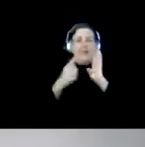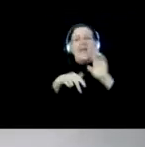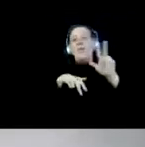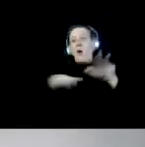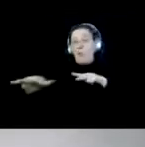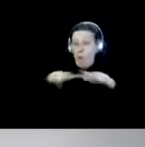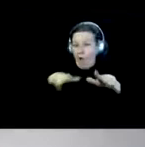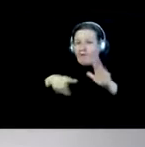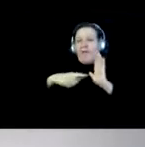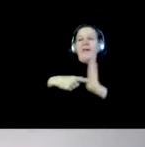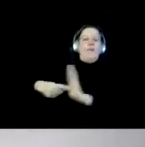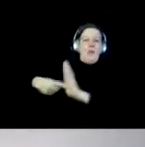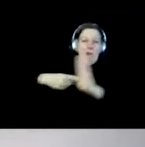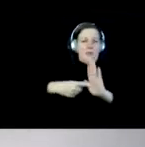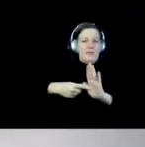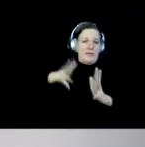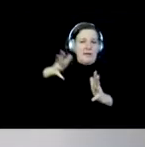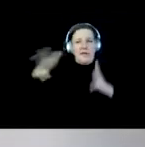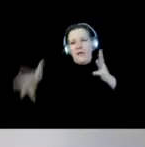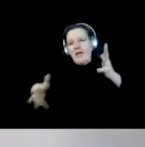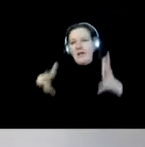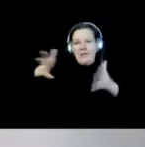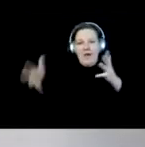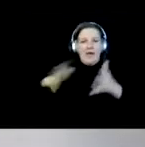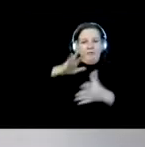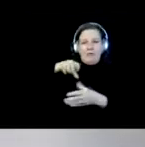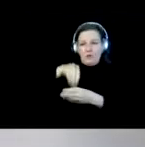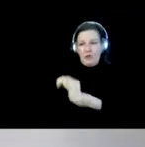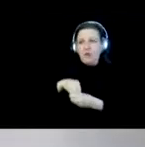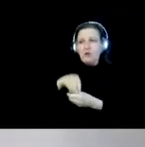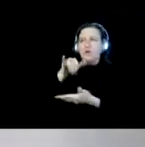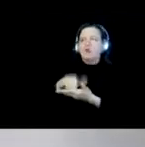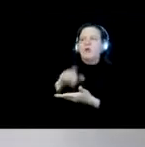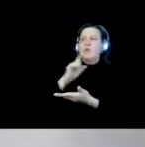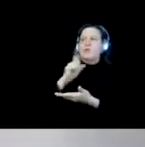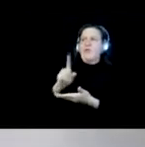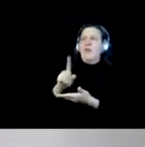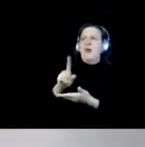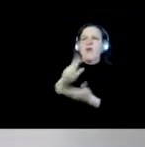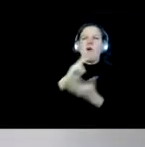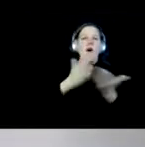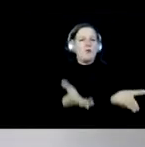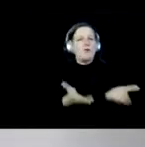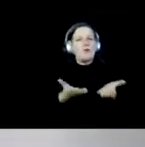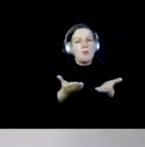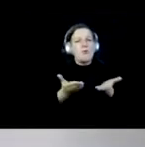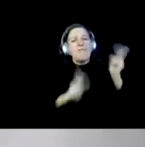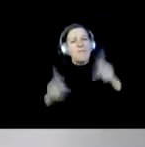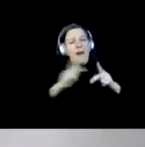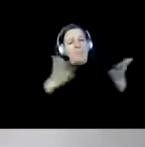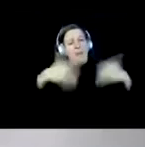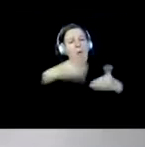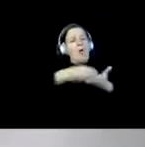of these gestures that, you know, are to invite people to purchase something or to look